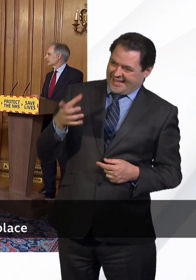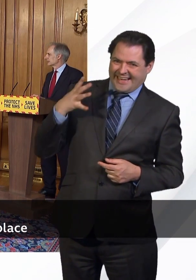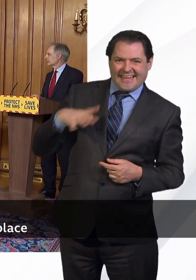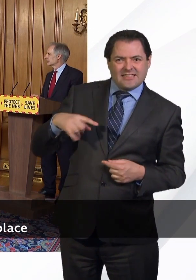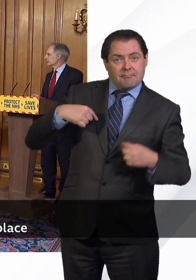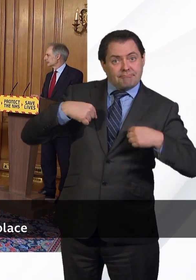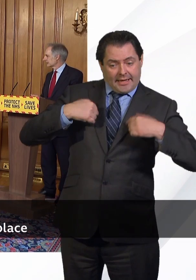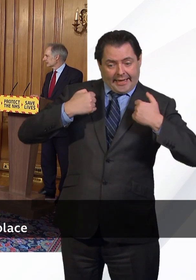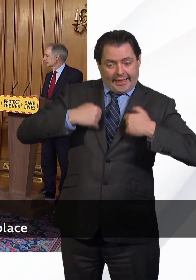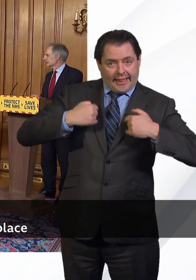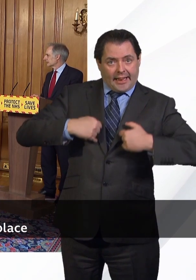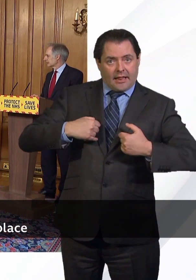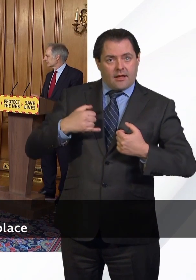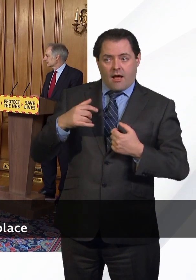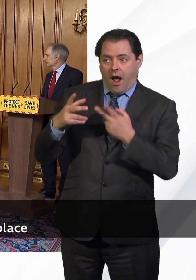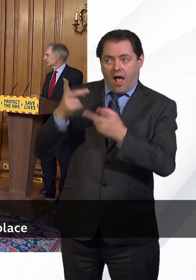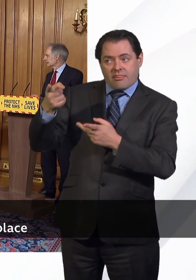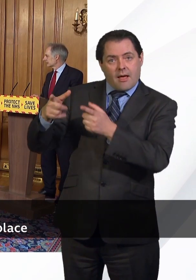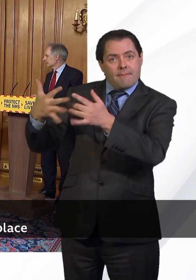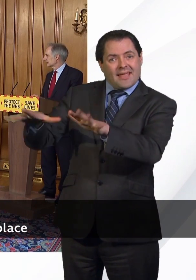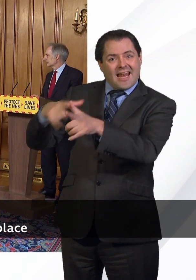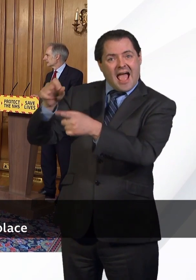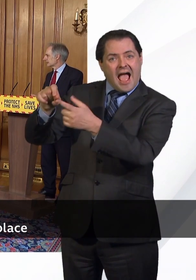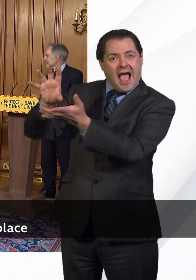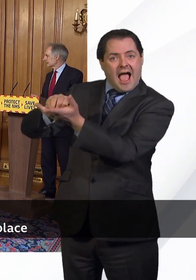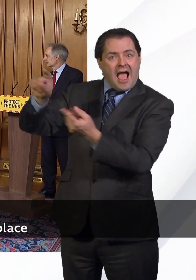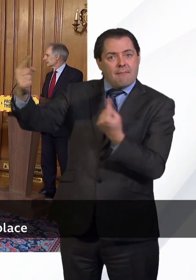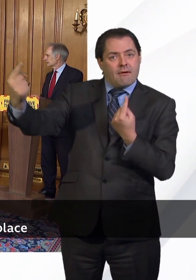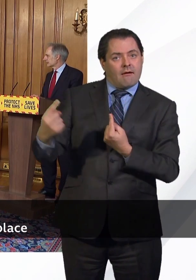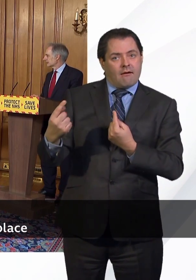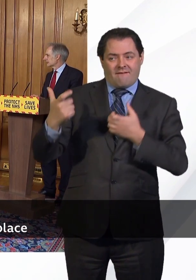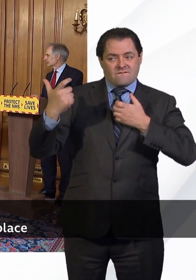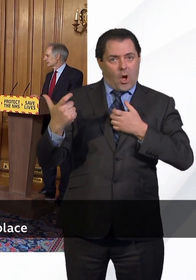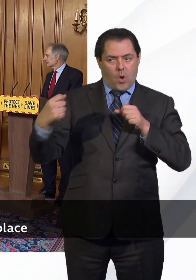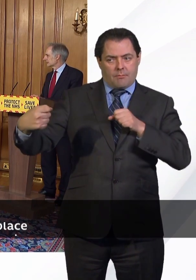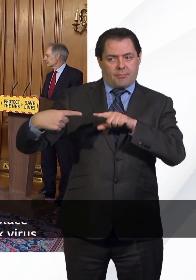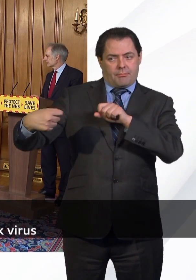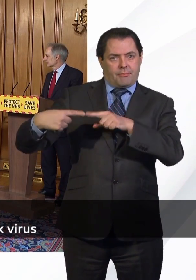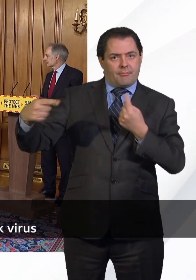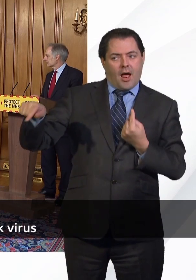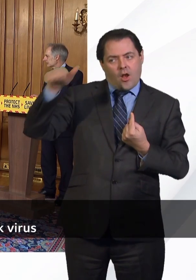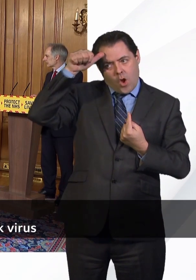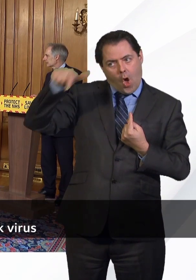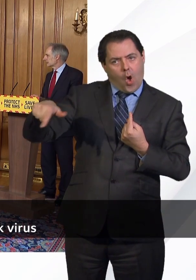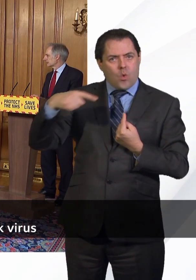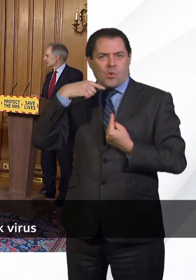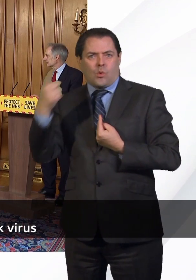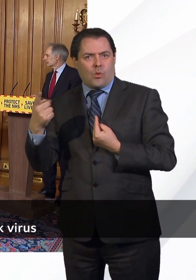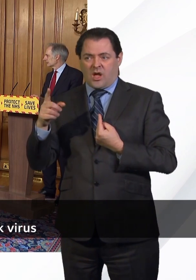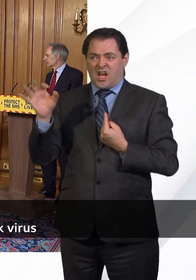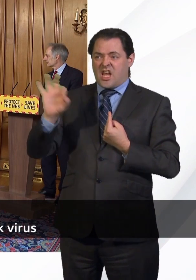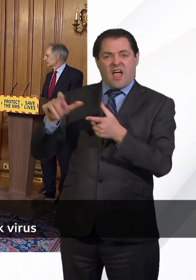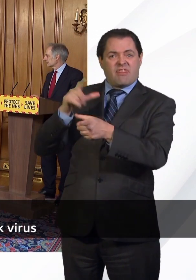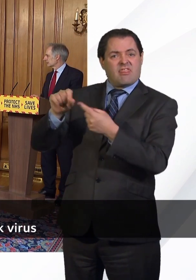for one to be able to tell the other that they've been in close contact with somebody who's got symptoms of COVID-19. So I'm